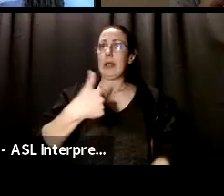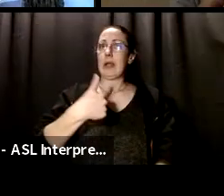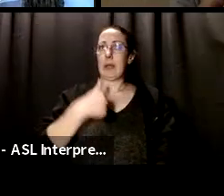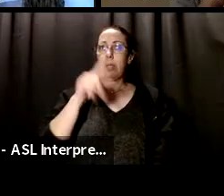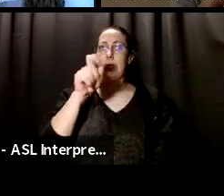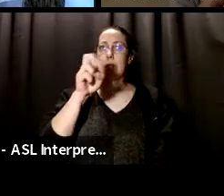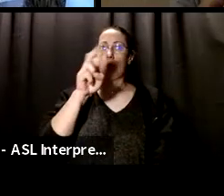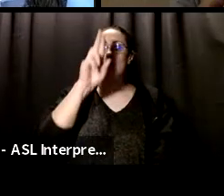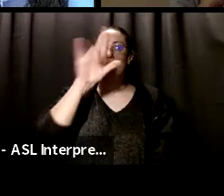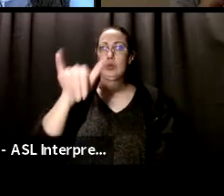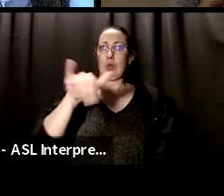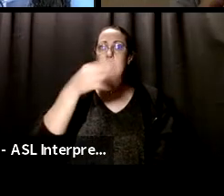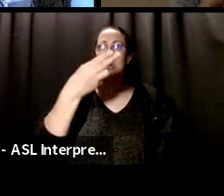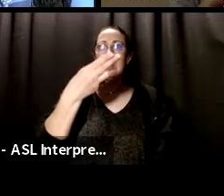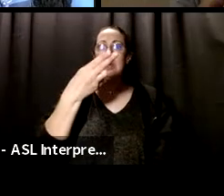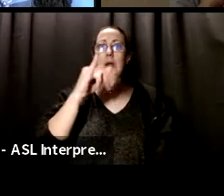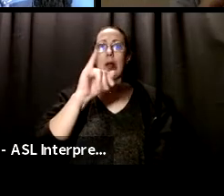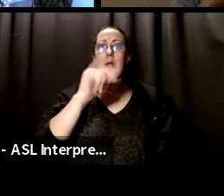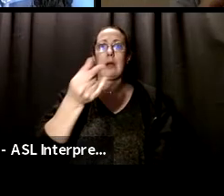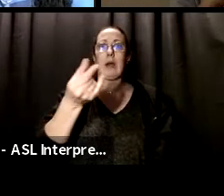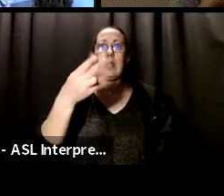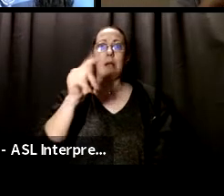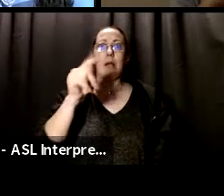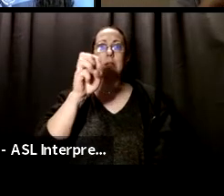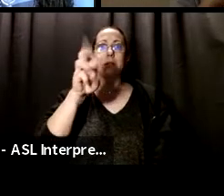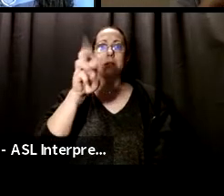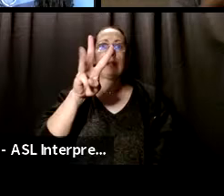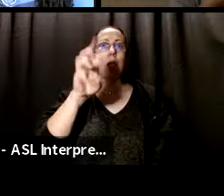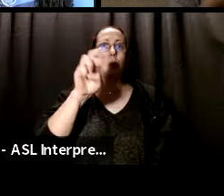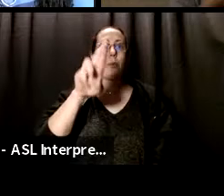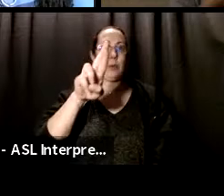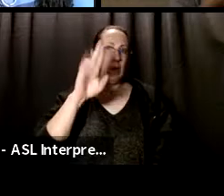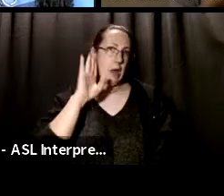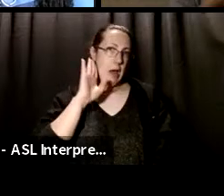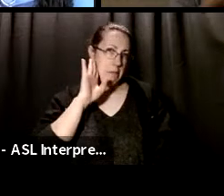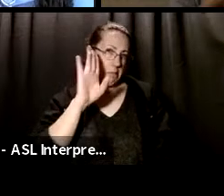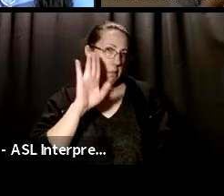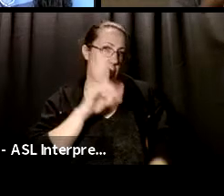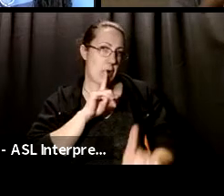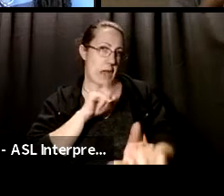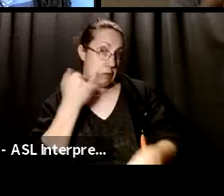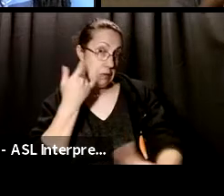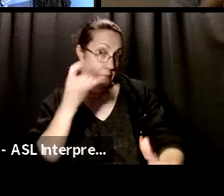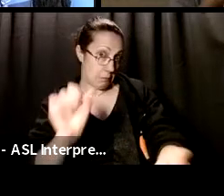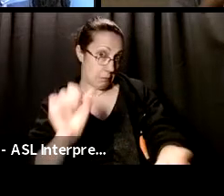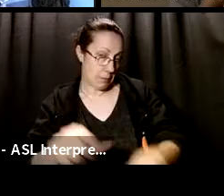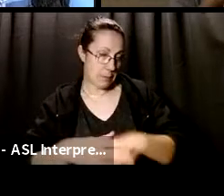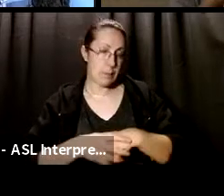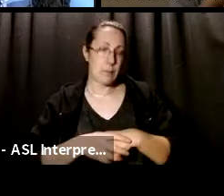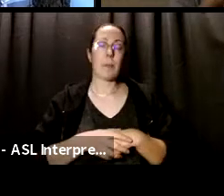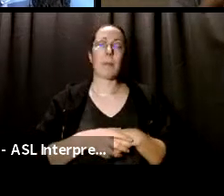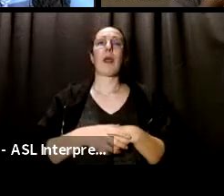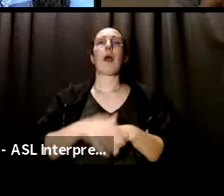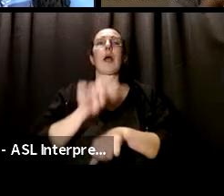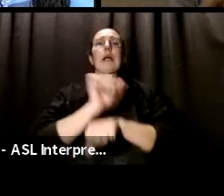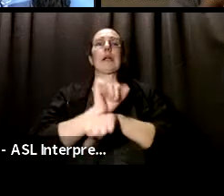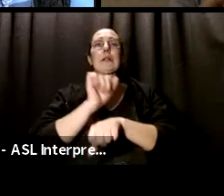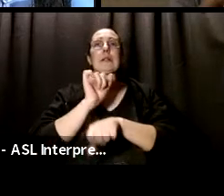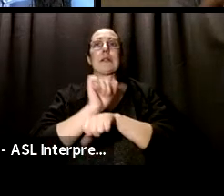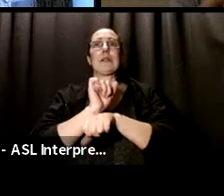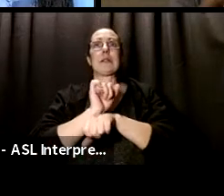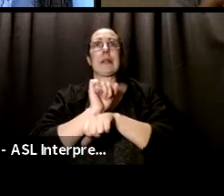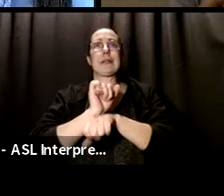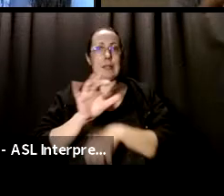help answer that question, if I may. Under task 8, which was one of the tasks listed on